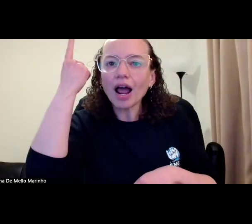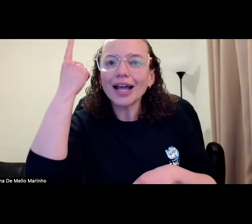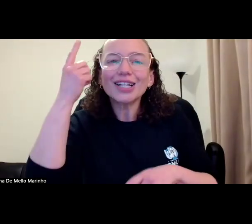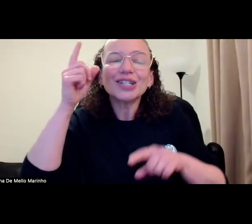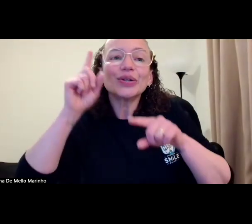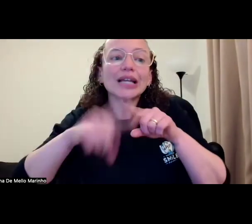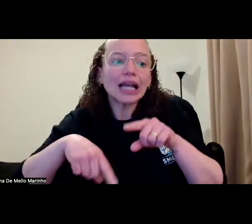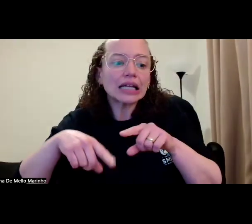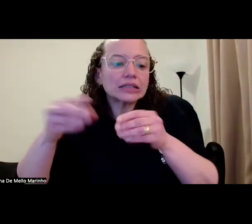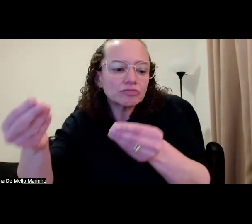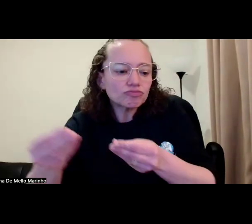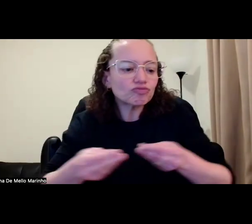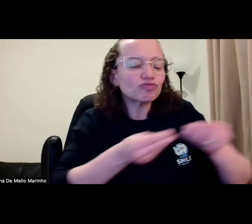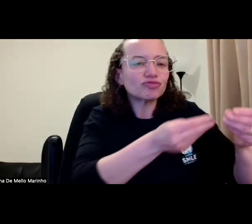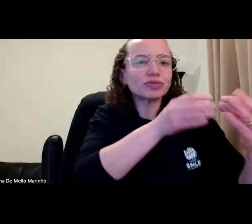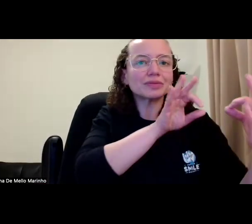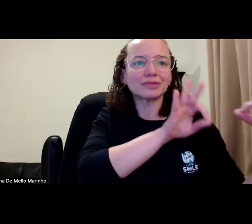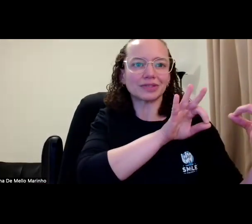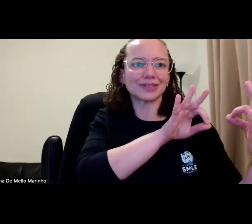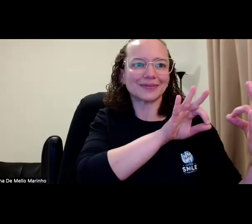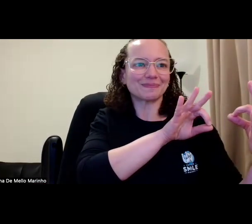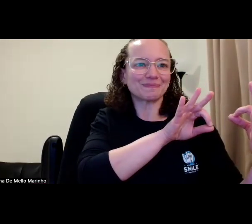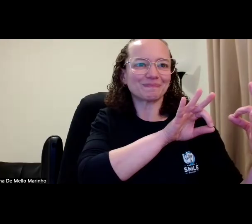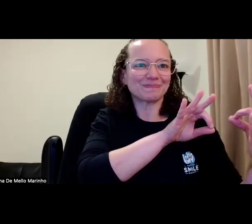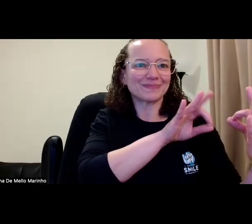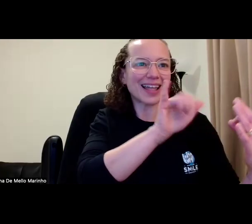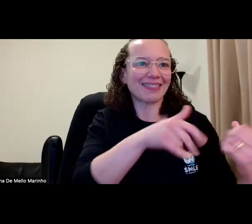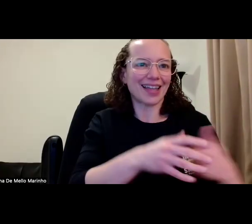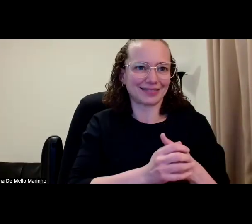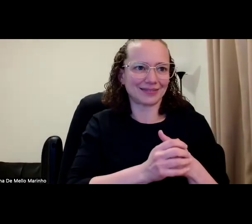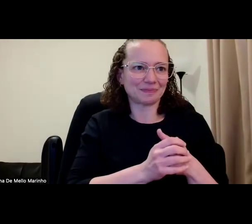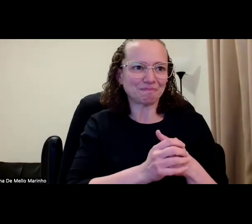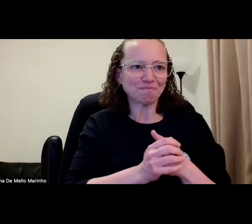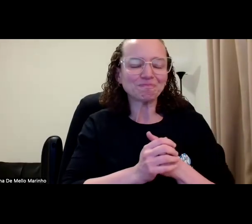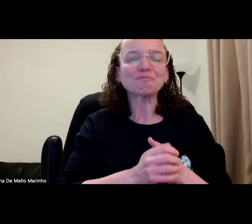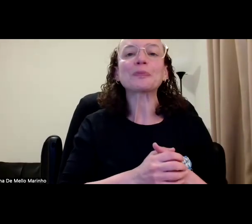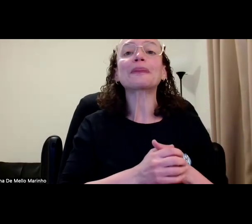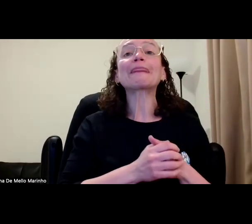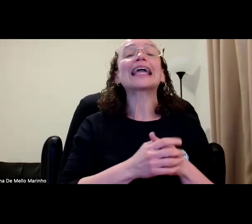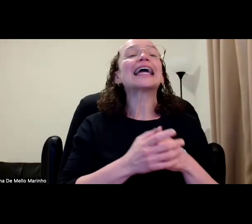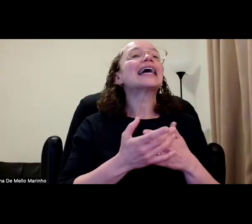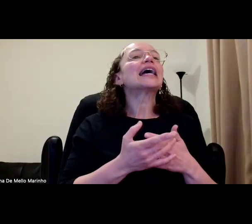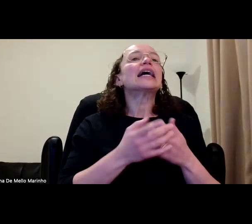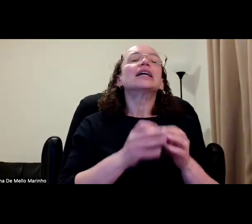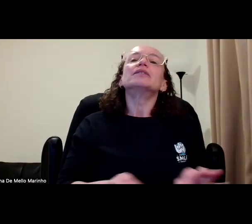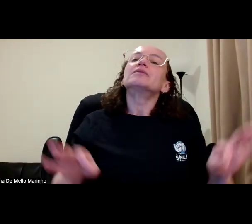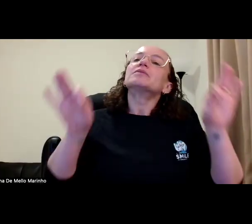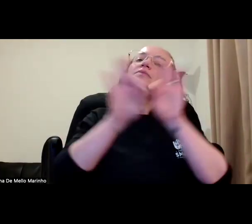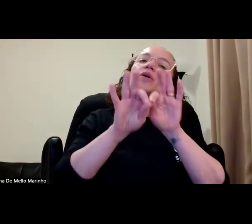pass along that information. If you don't understand, then you can't interpret it properly to the client.